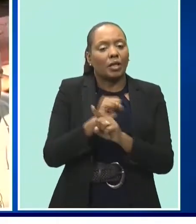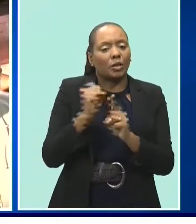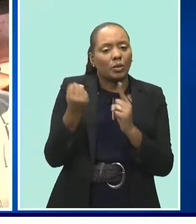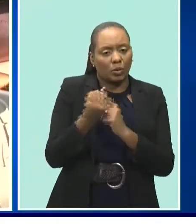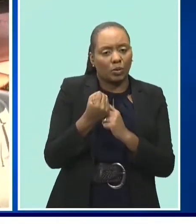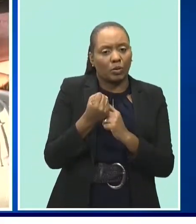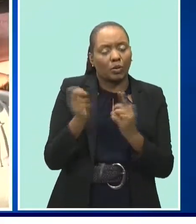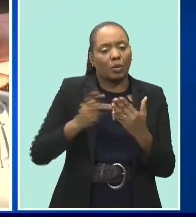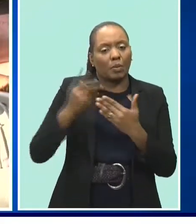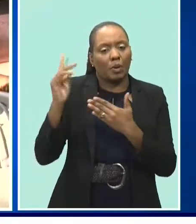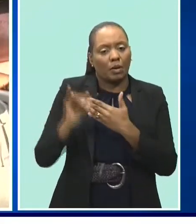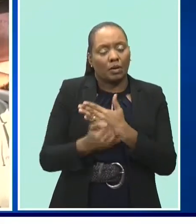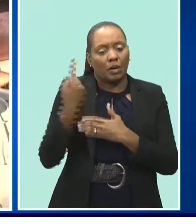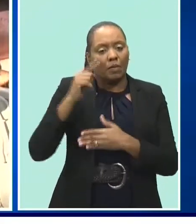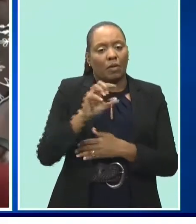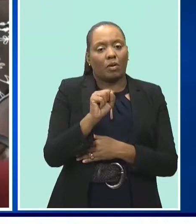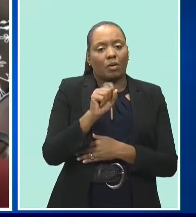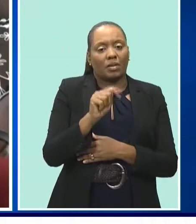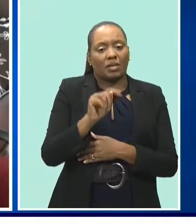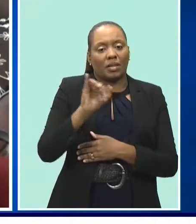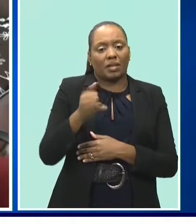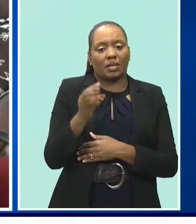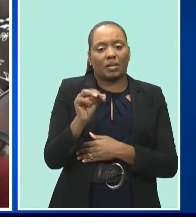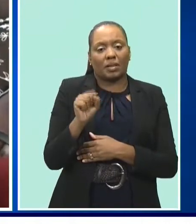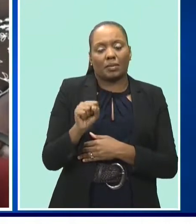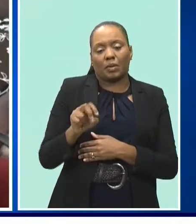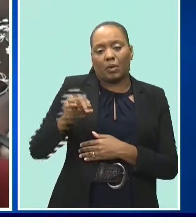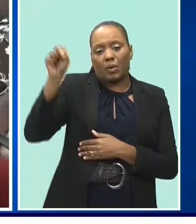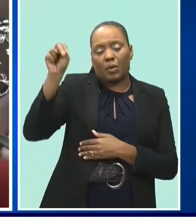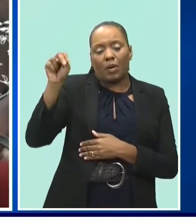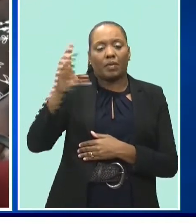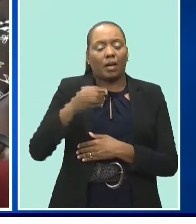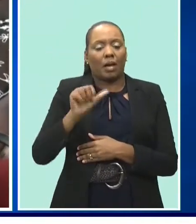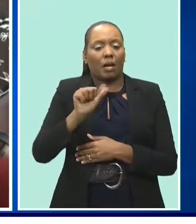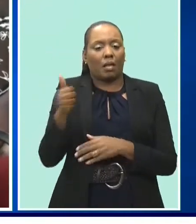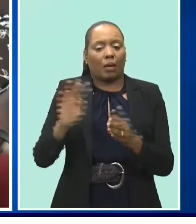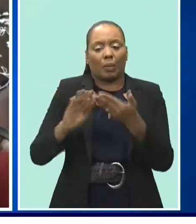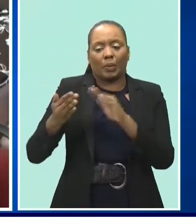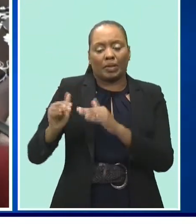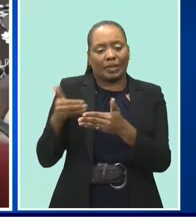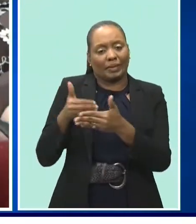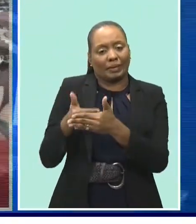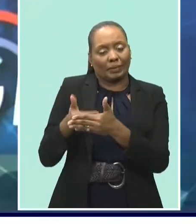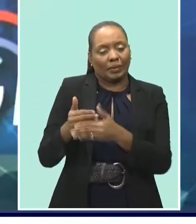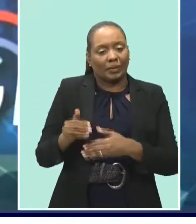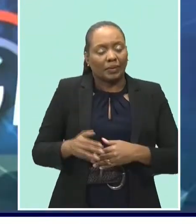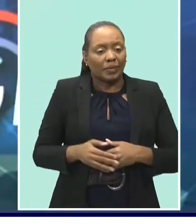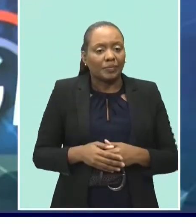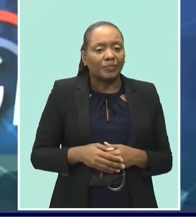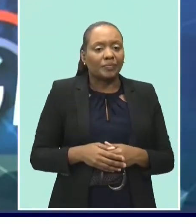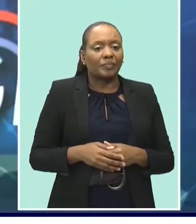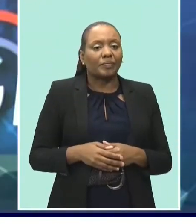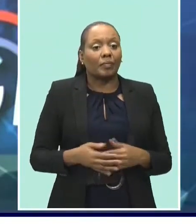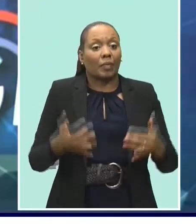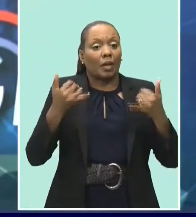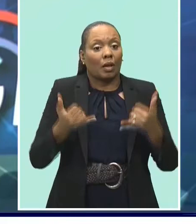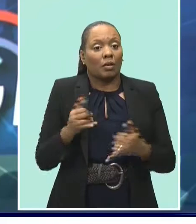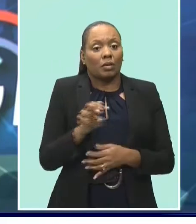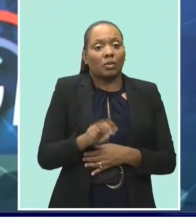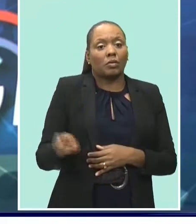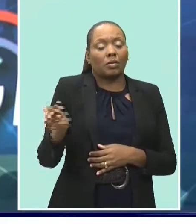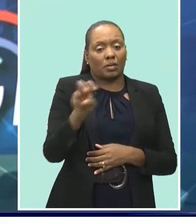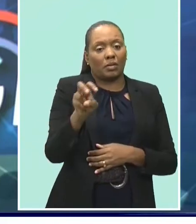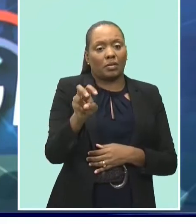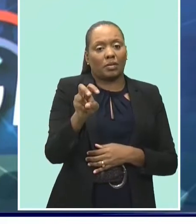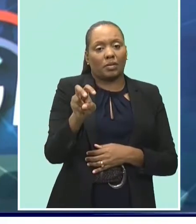the residents of St. James North and neighboring communities. Lisa Lord, CBC News. The current tourism